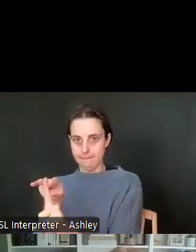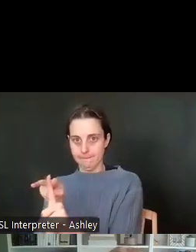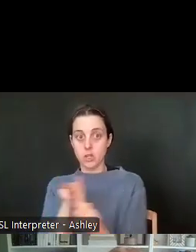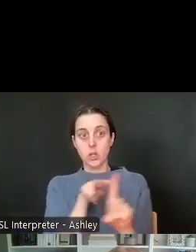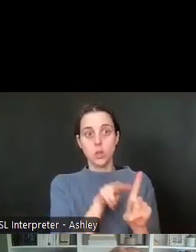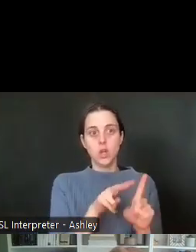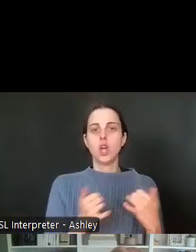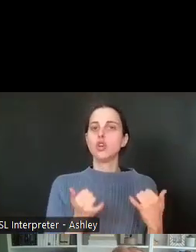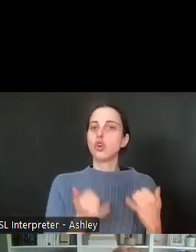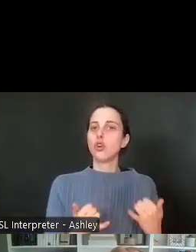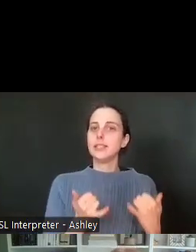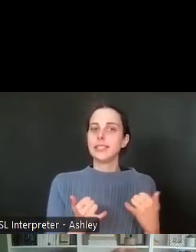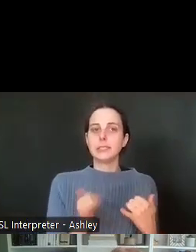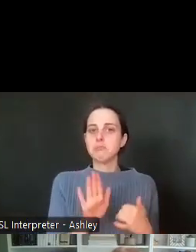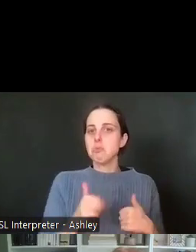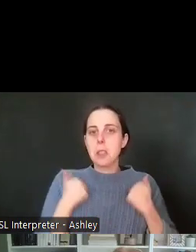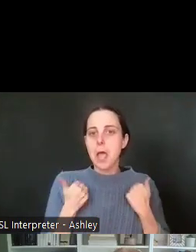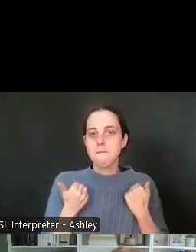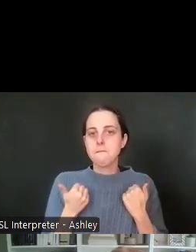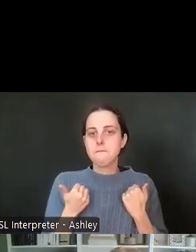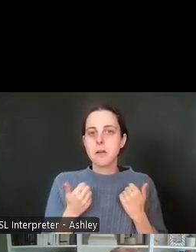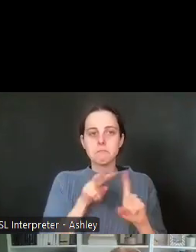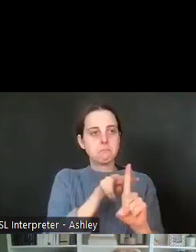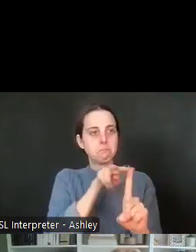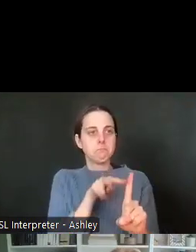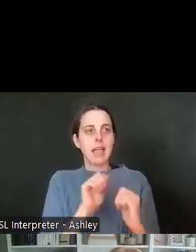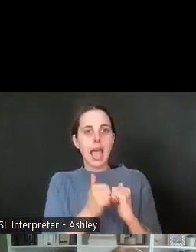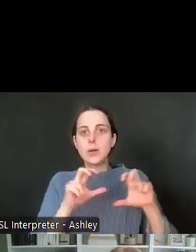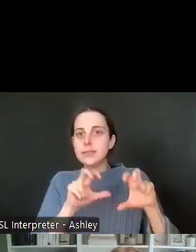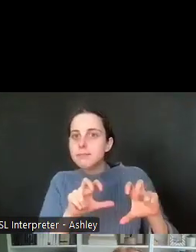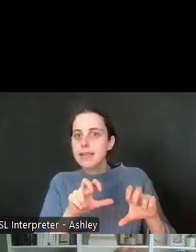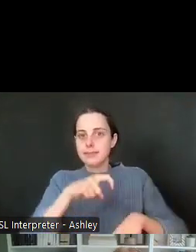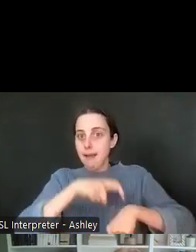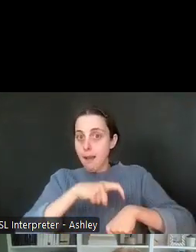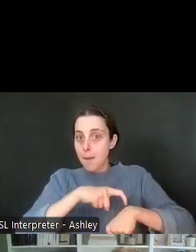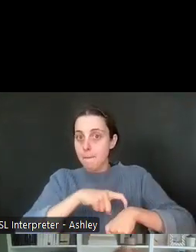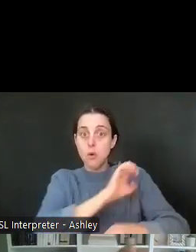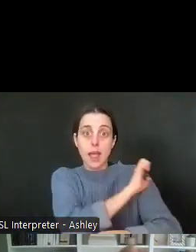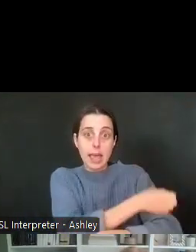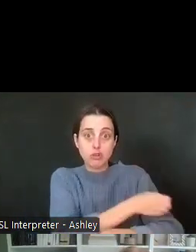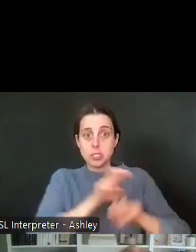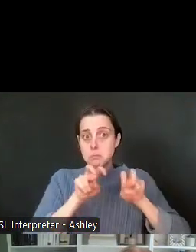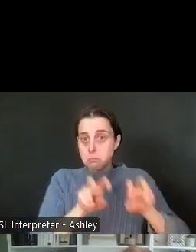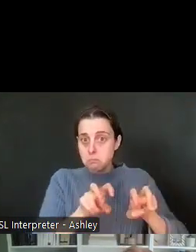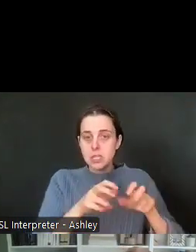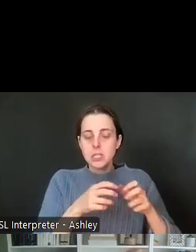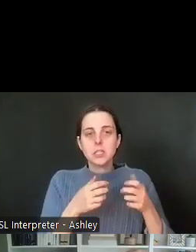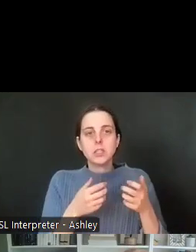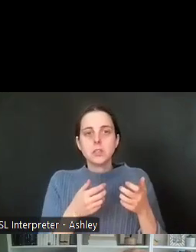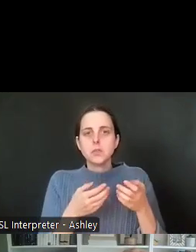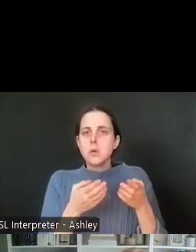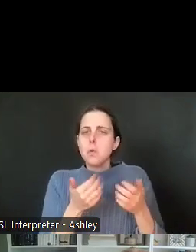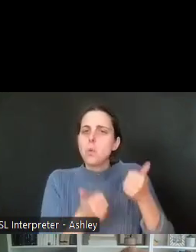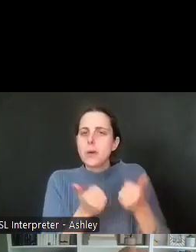state. When you look at your current state of how you're spending your time, what portion of your life is